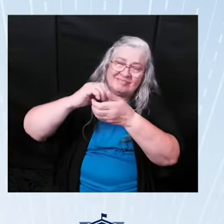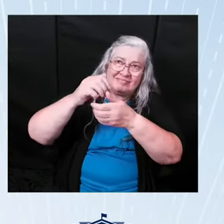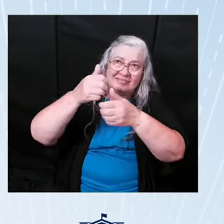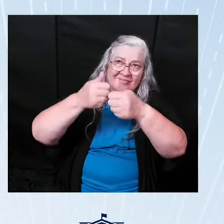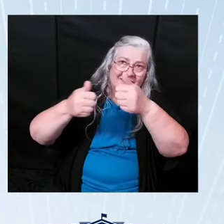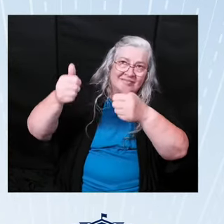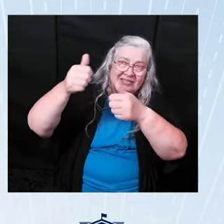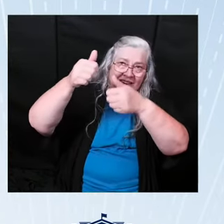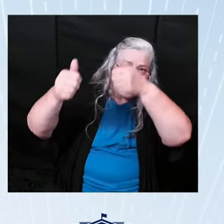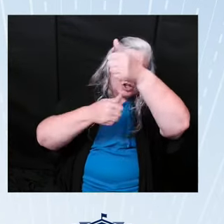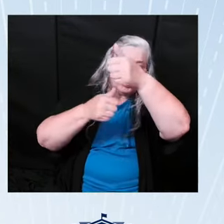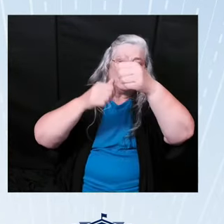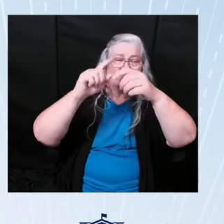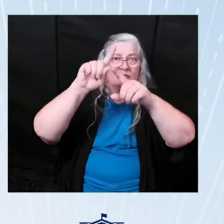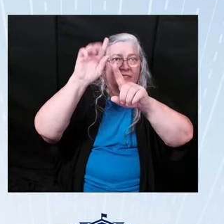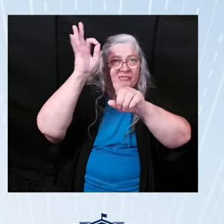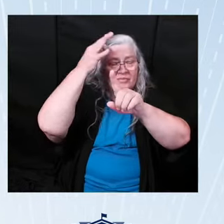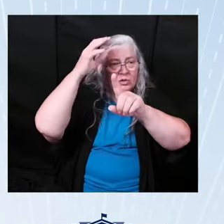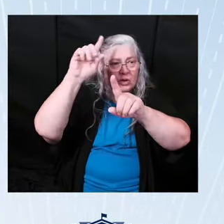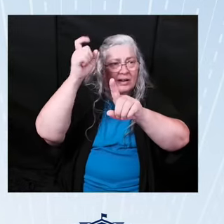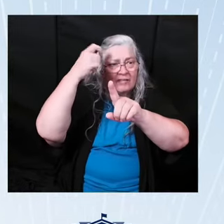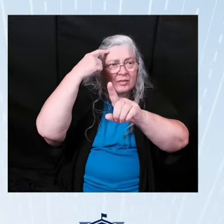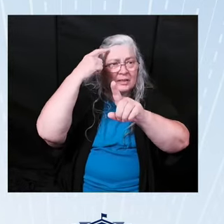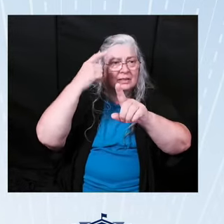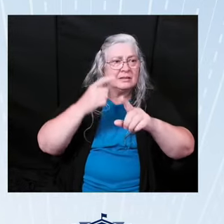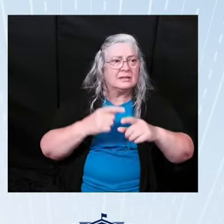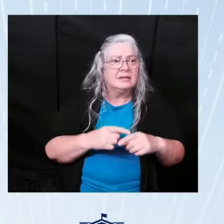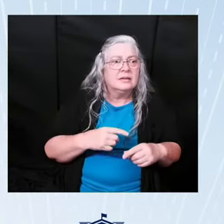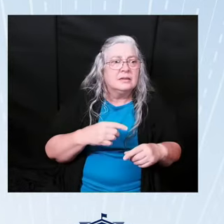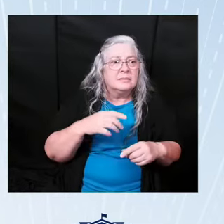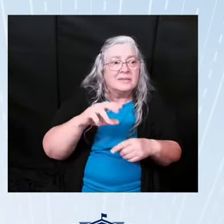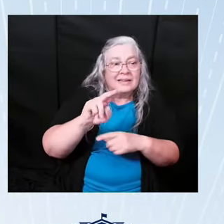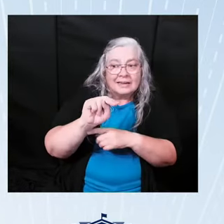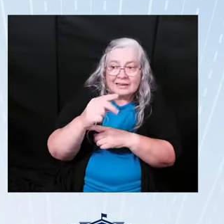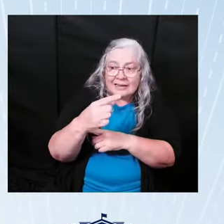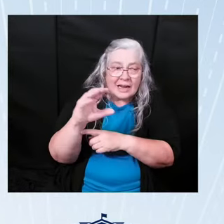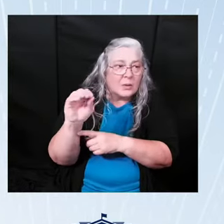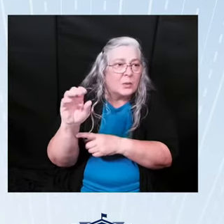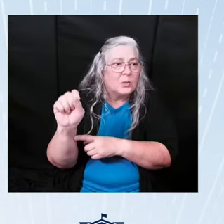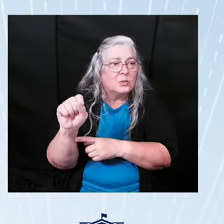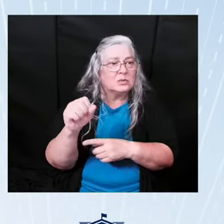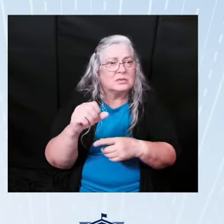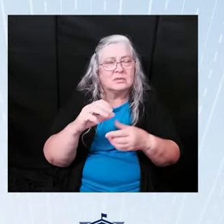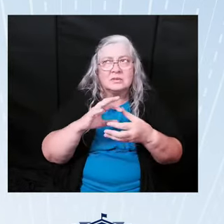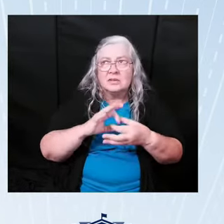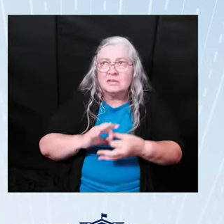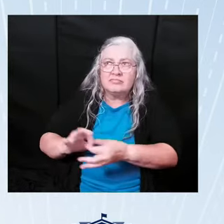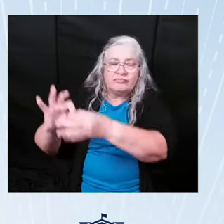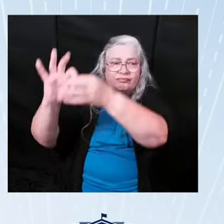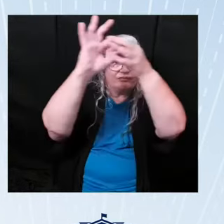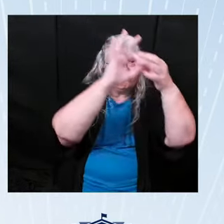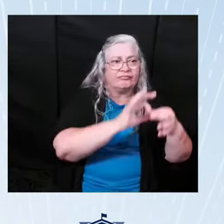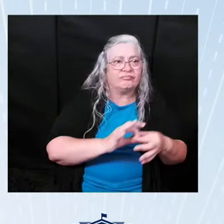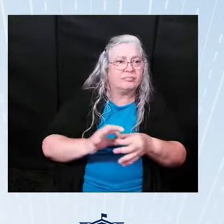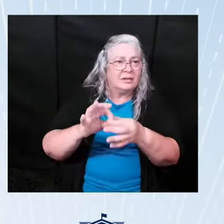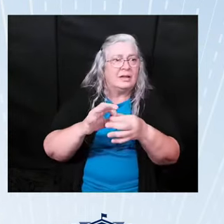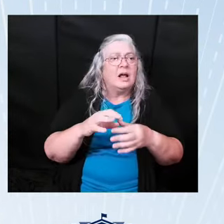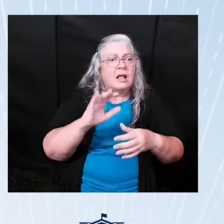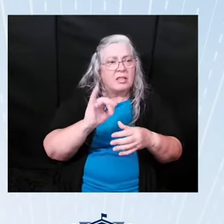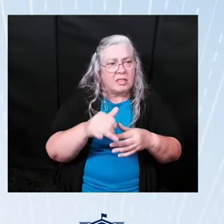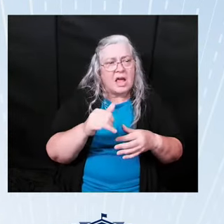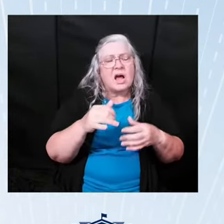to take all of us to put together the solutions, to scale them, and to spread them across the